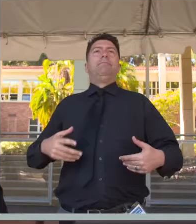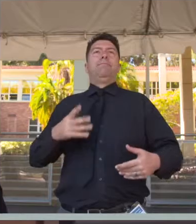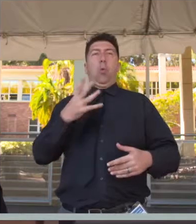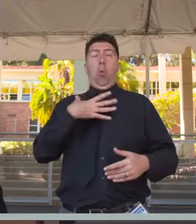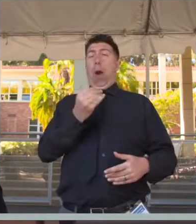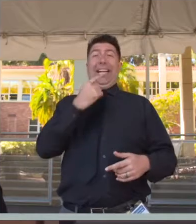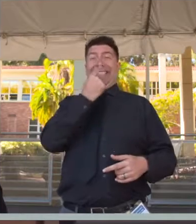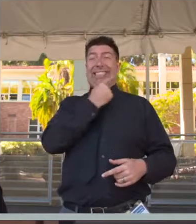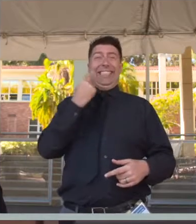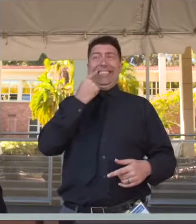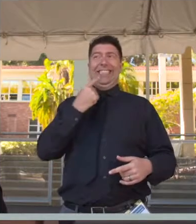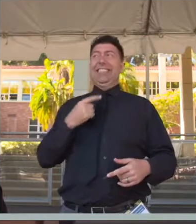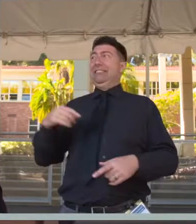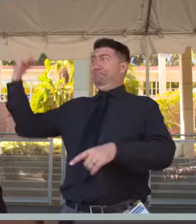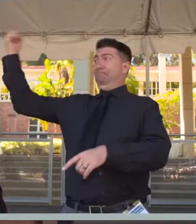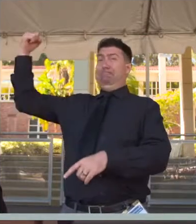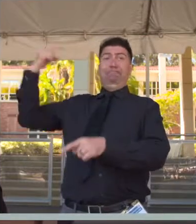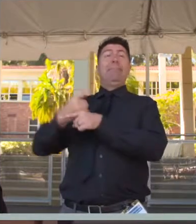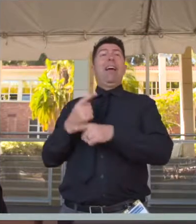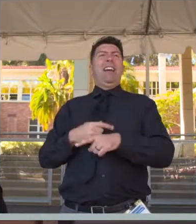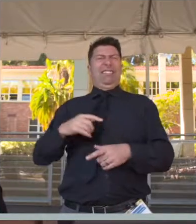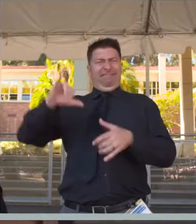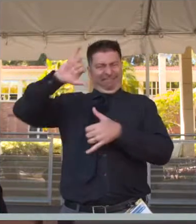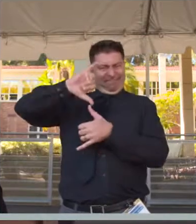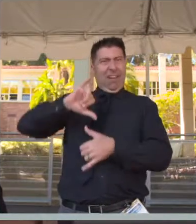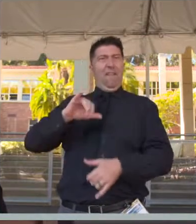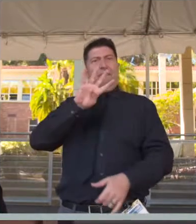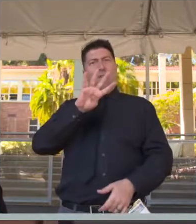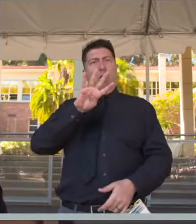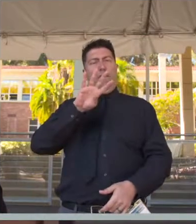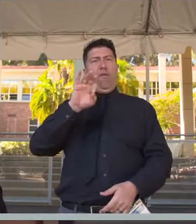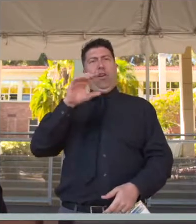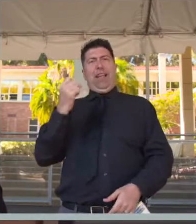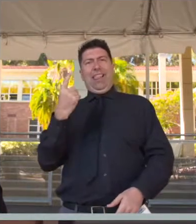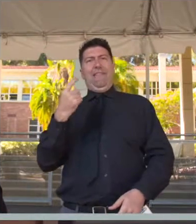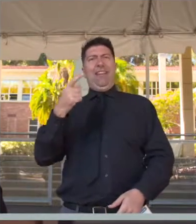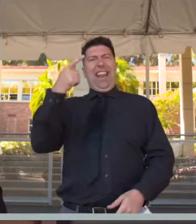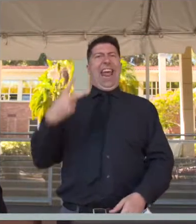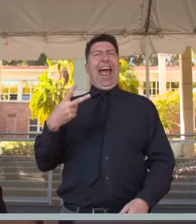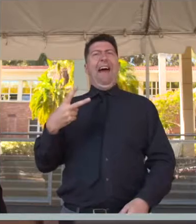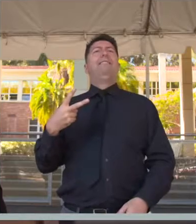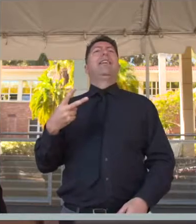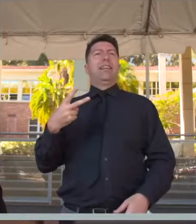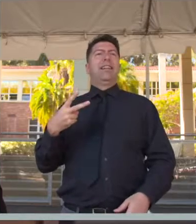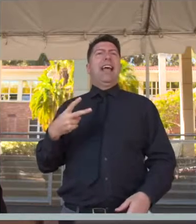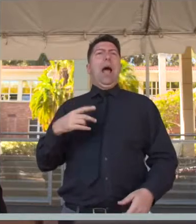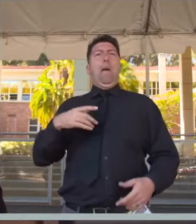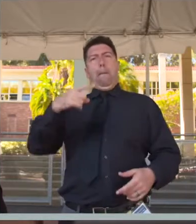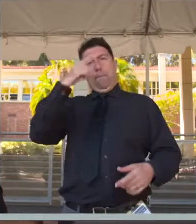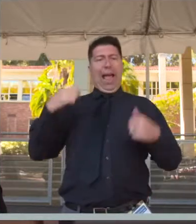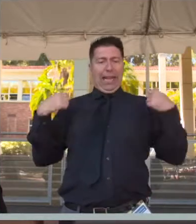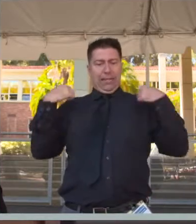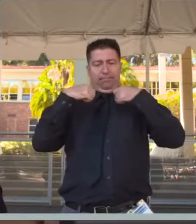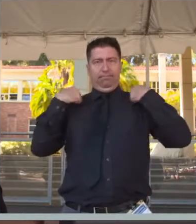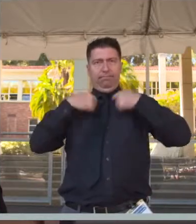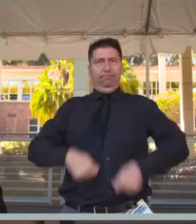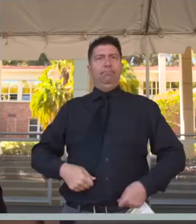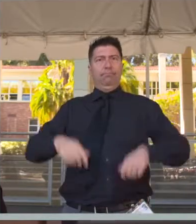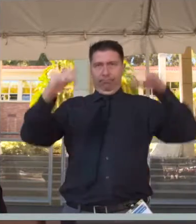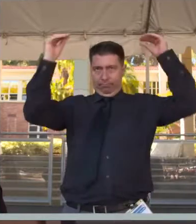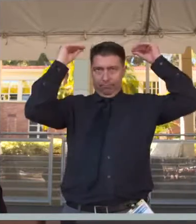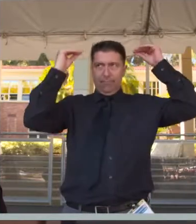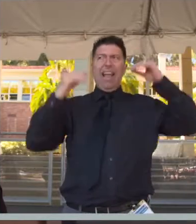teeth. She is 4'11.5" tall. She is wearing a black gown, and she's recovering